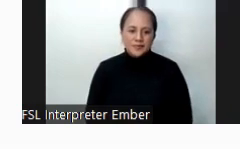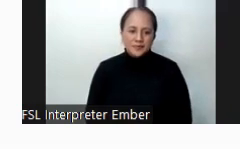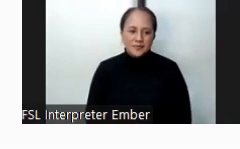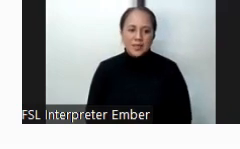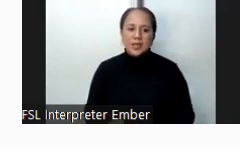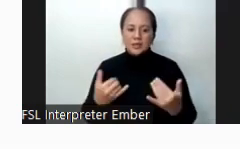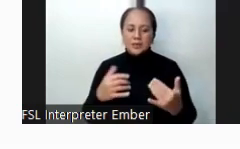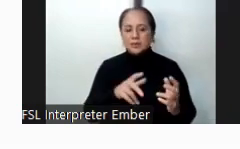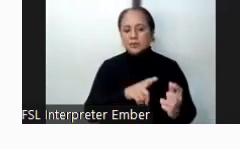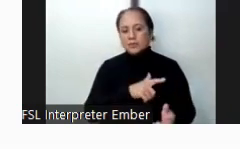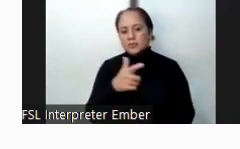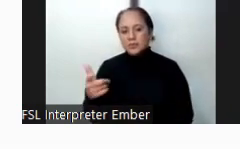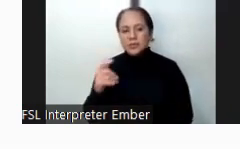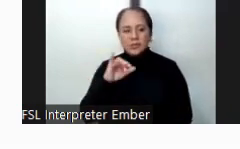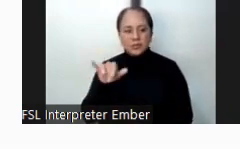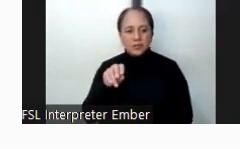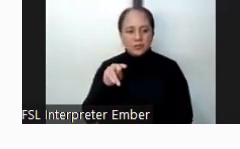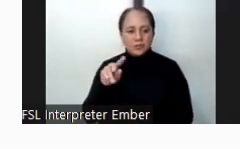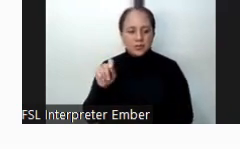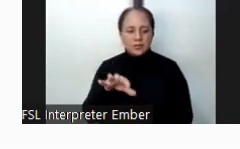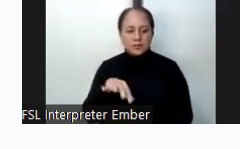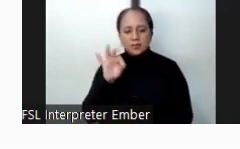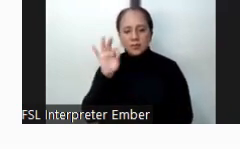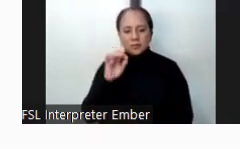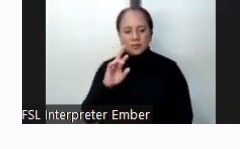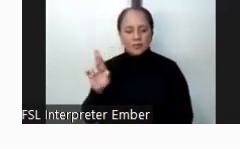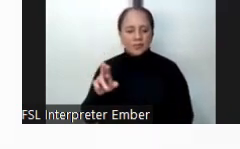Now I will give the floor to Junette to discuss the findings of the study.